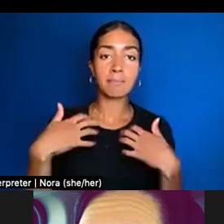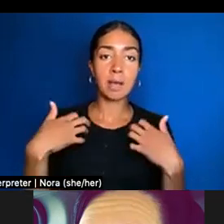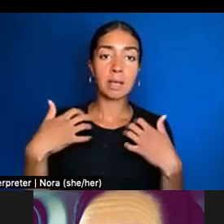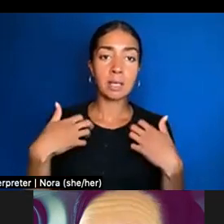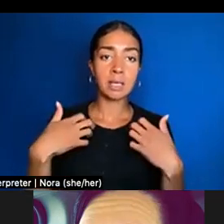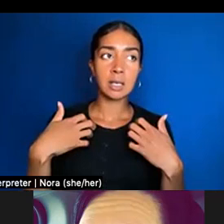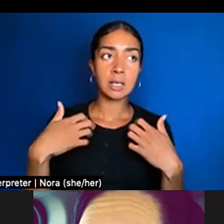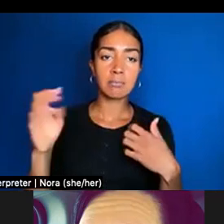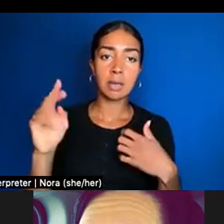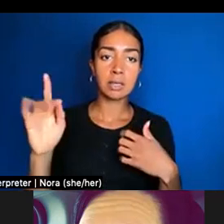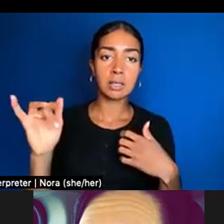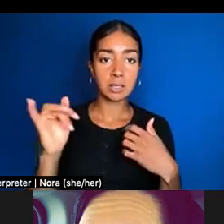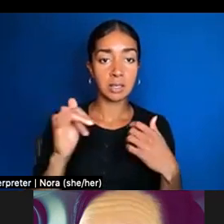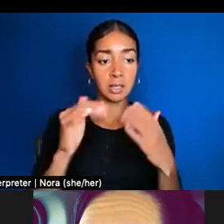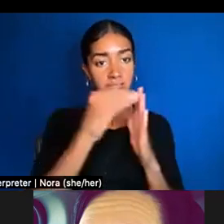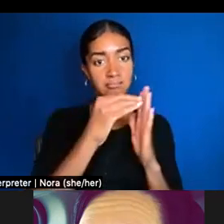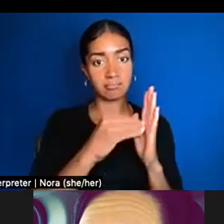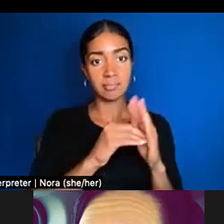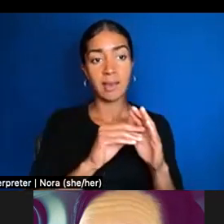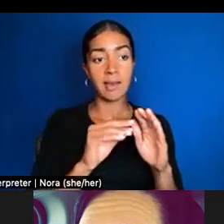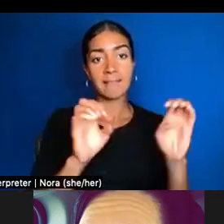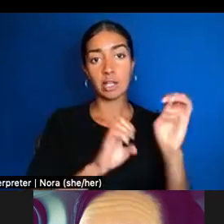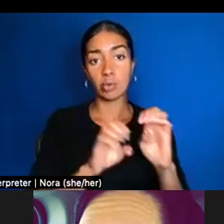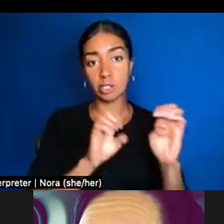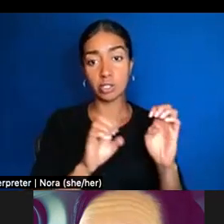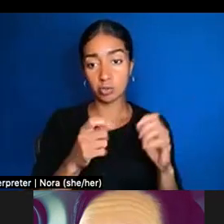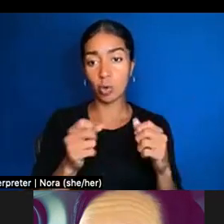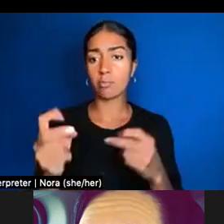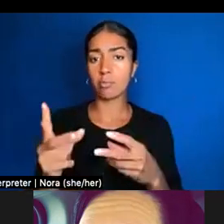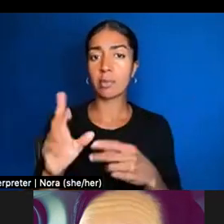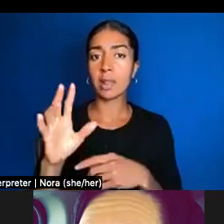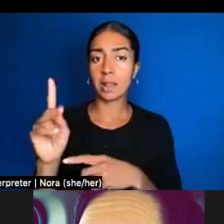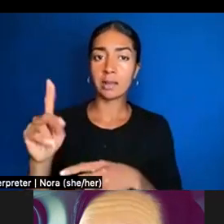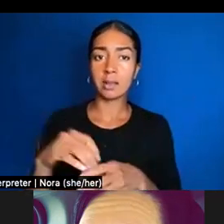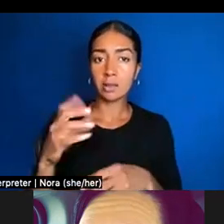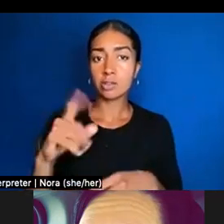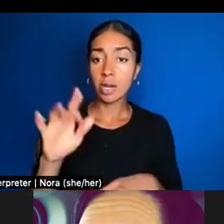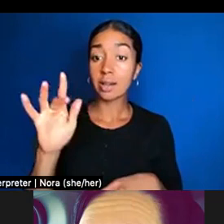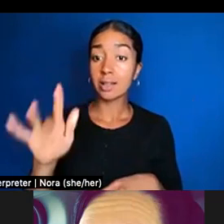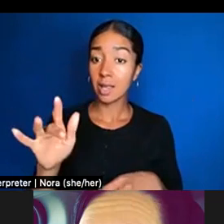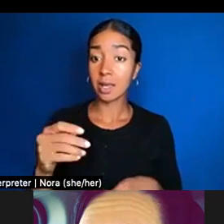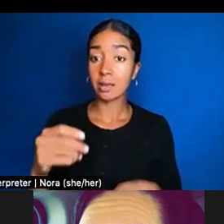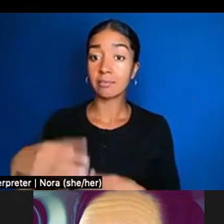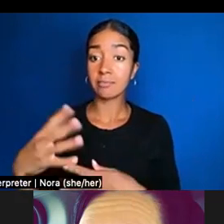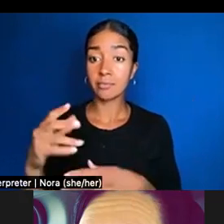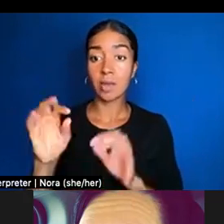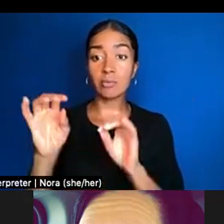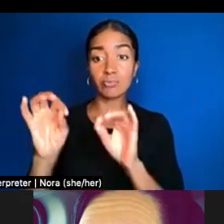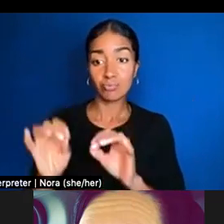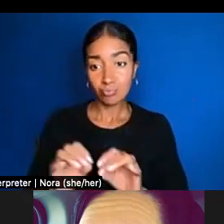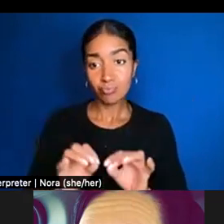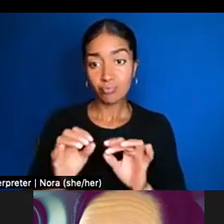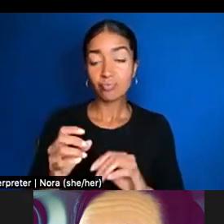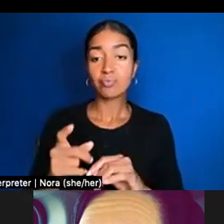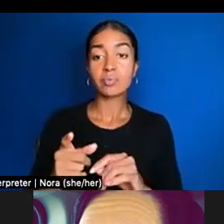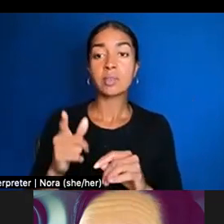chat. And all that is a real easy to fill out. You just click on your feedback